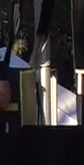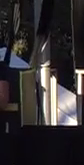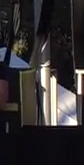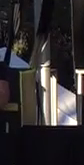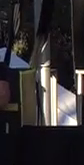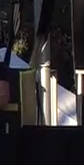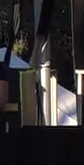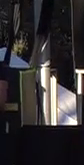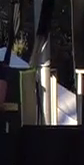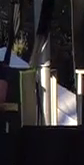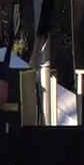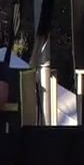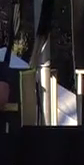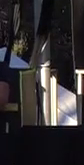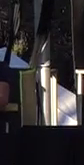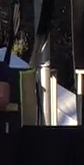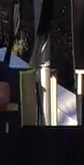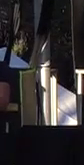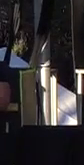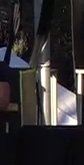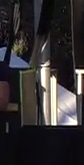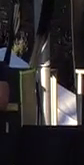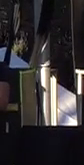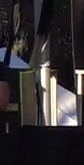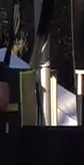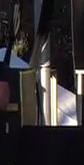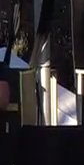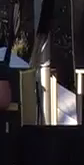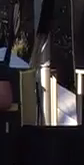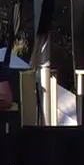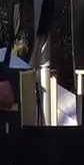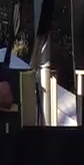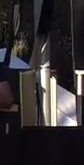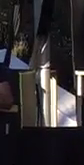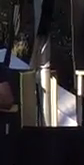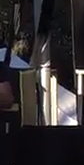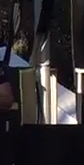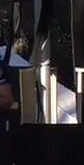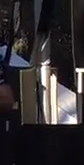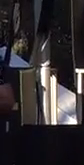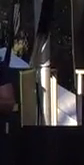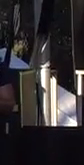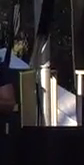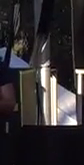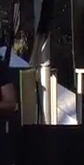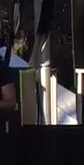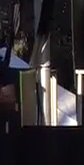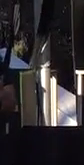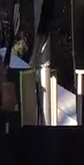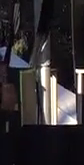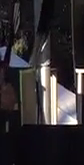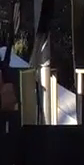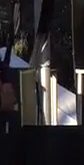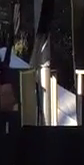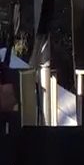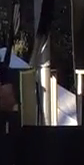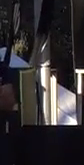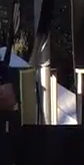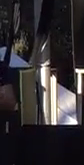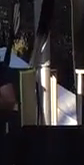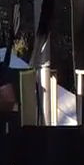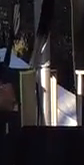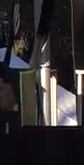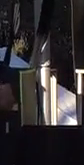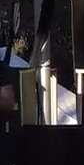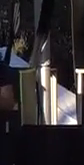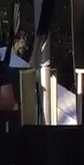in Orlando. They were attacked on what was Pride weekend in my hometown, Washington, D.C. The very moment